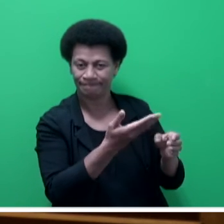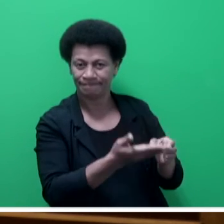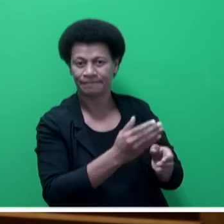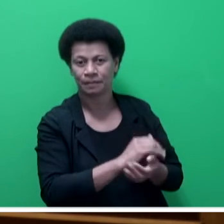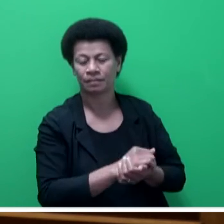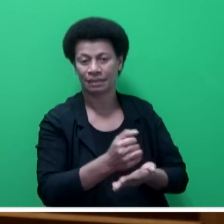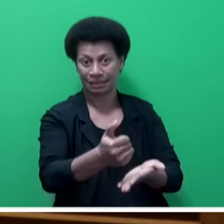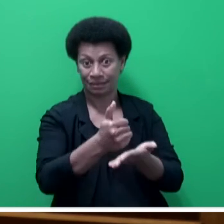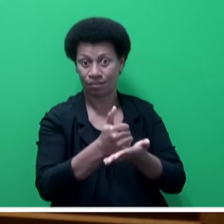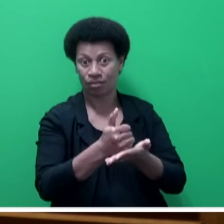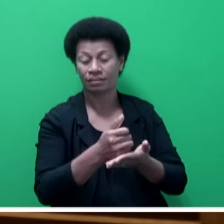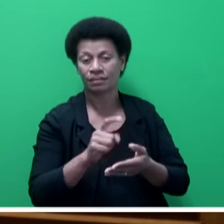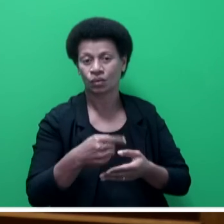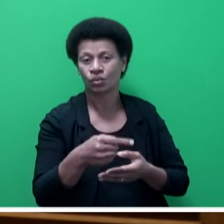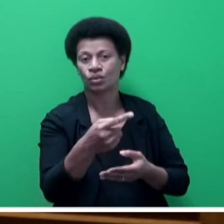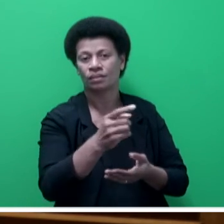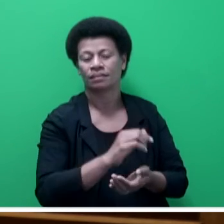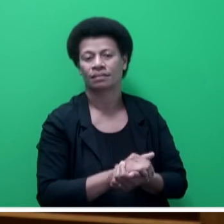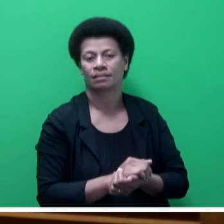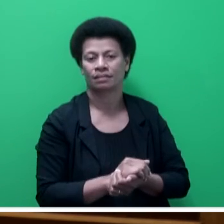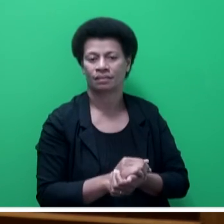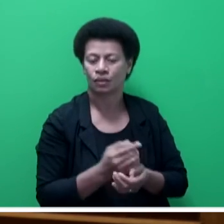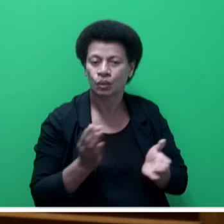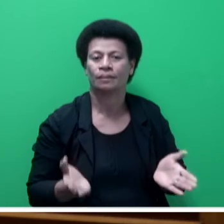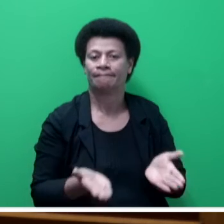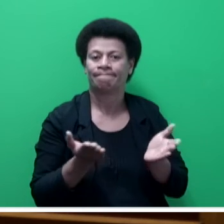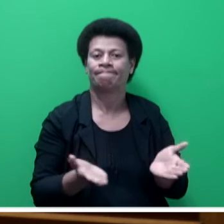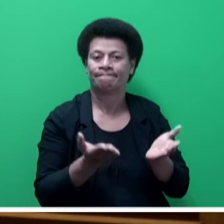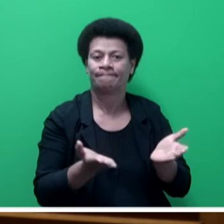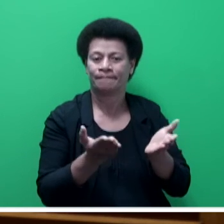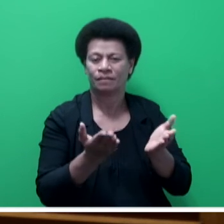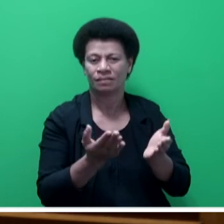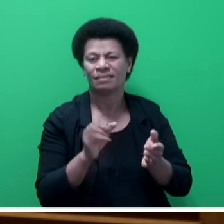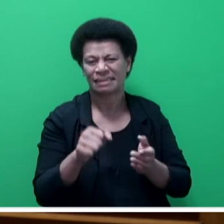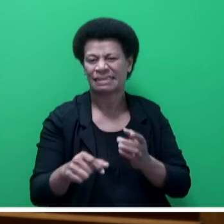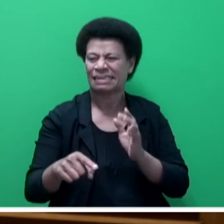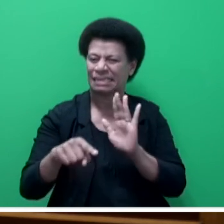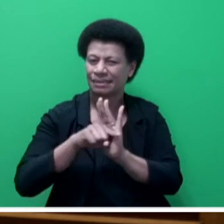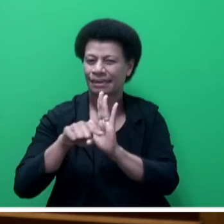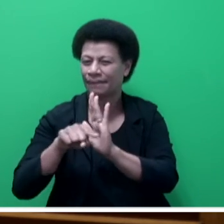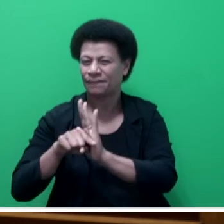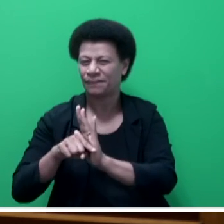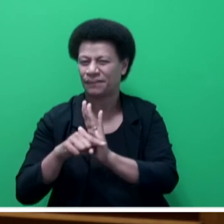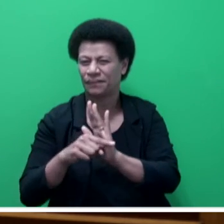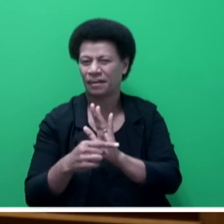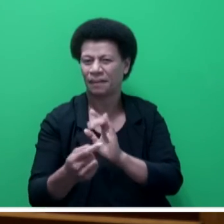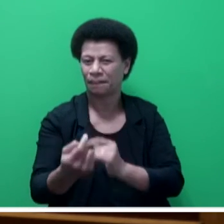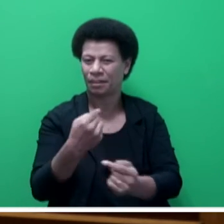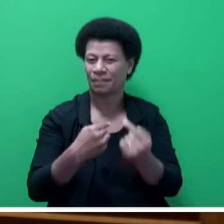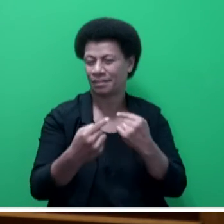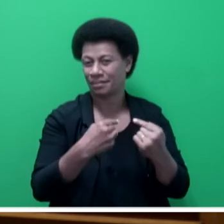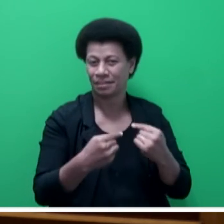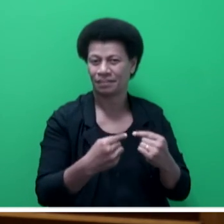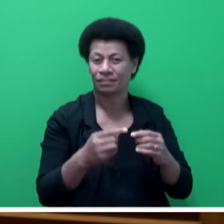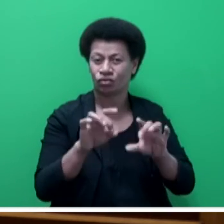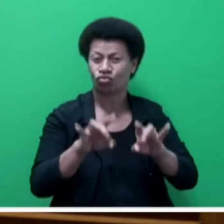support will continue, we're actually still pushing very hard, sir, despite all the negative publicity with our key markets, Australia